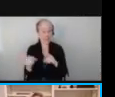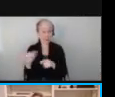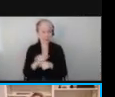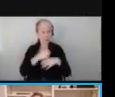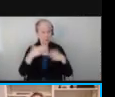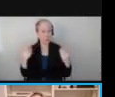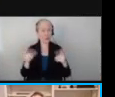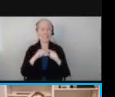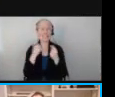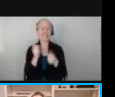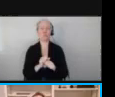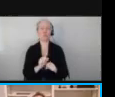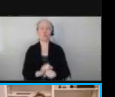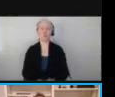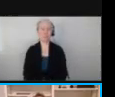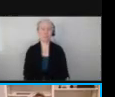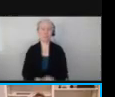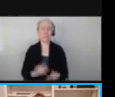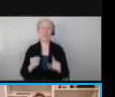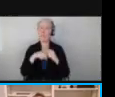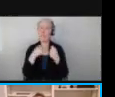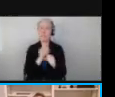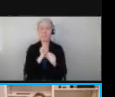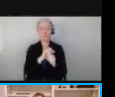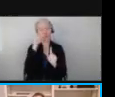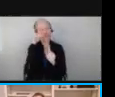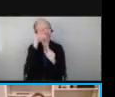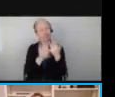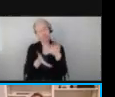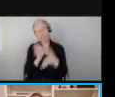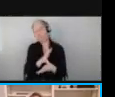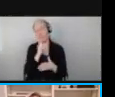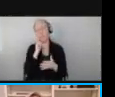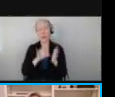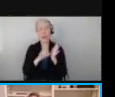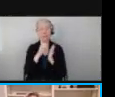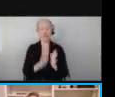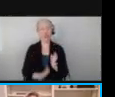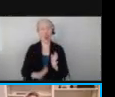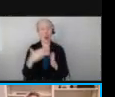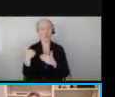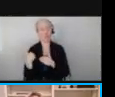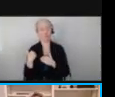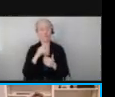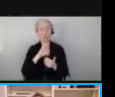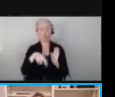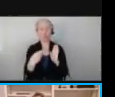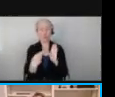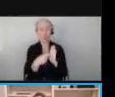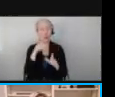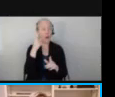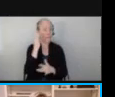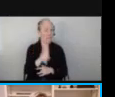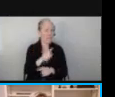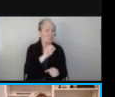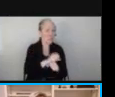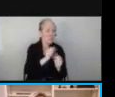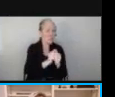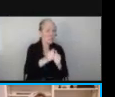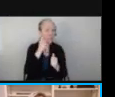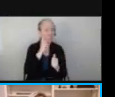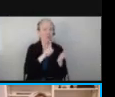teamwork. Teamwork is central to the astronaut role. Astronauts work together to conduct research and perform everyday